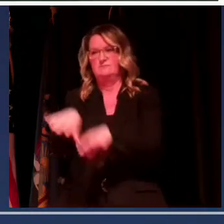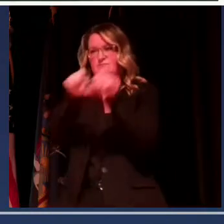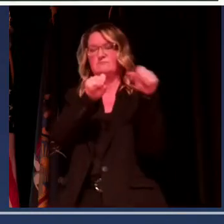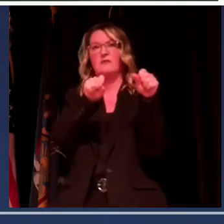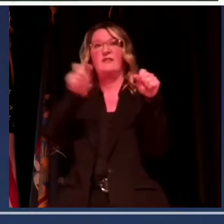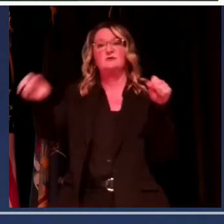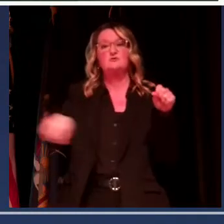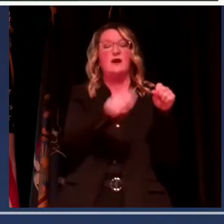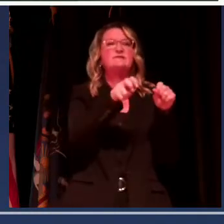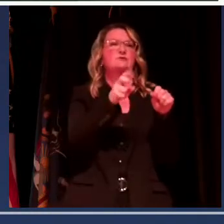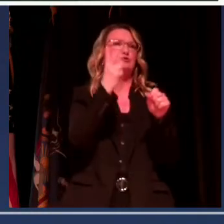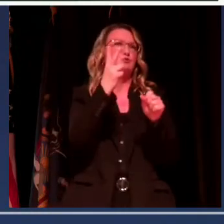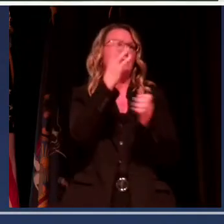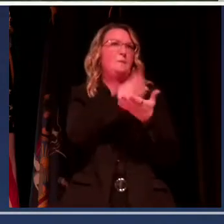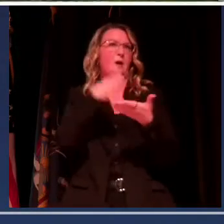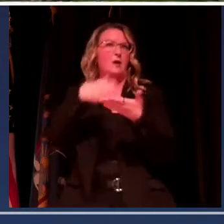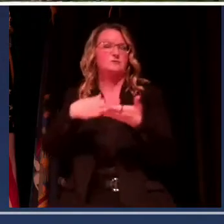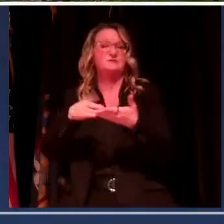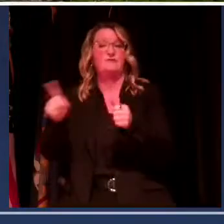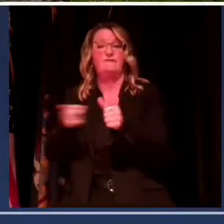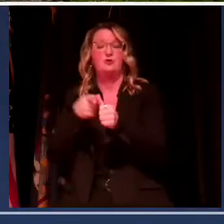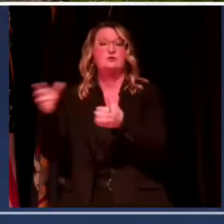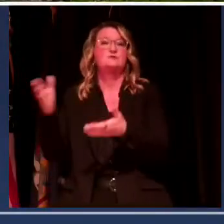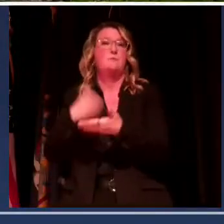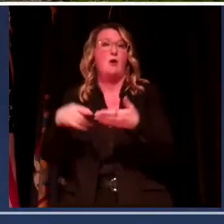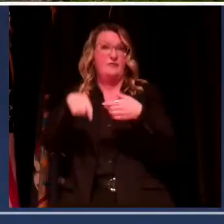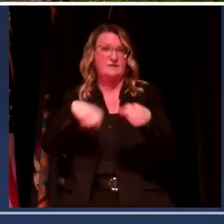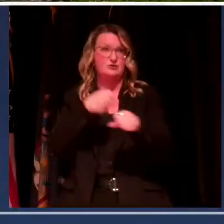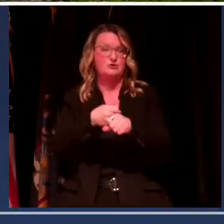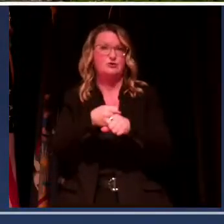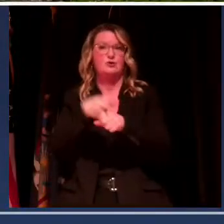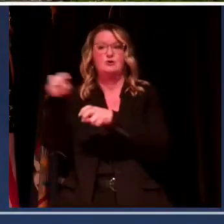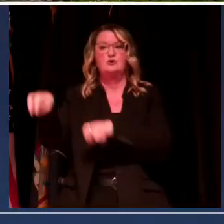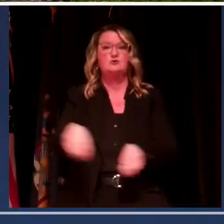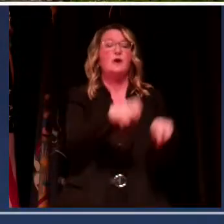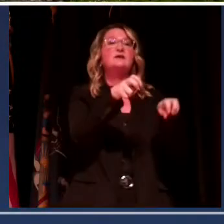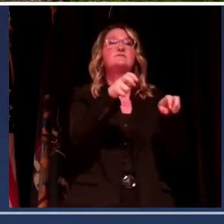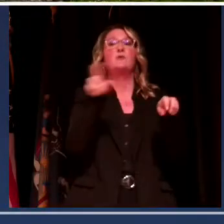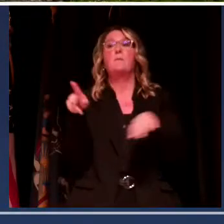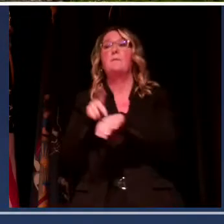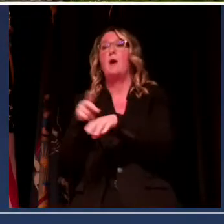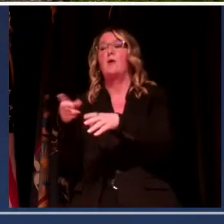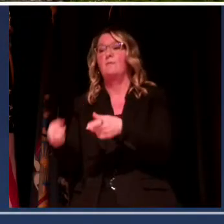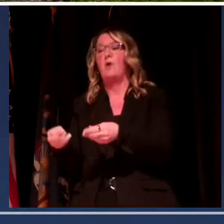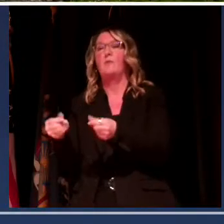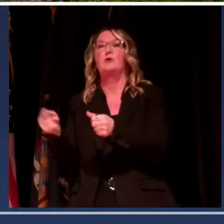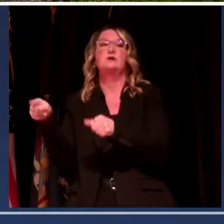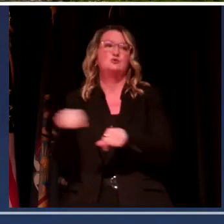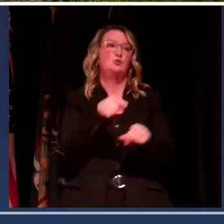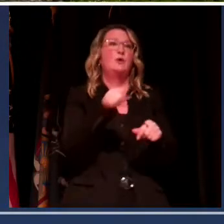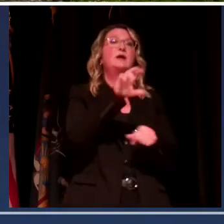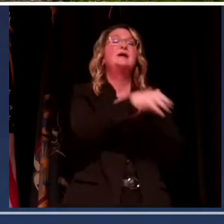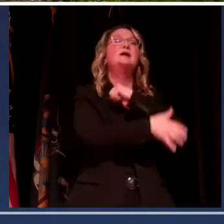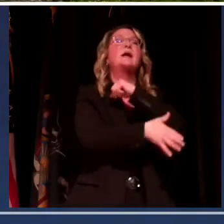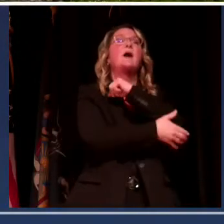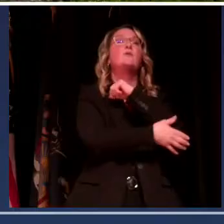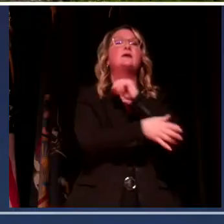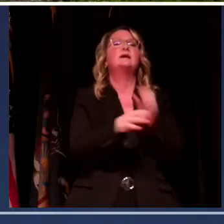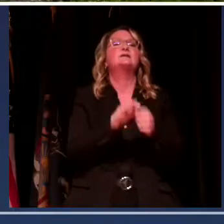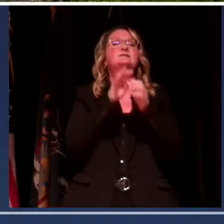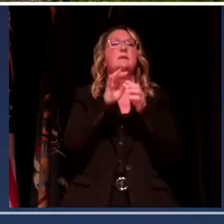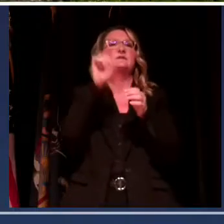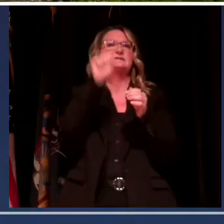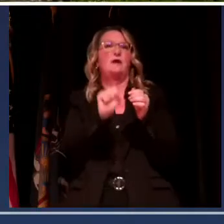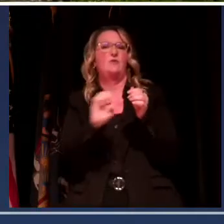place in 2 phases. Phase 1, this year, transfer the park property from the town of Amherst to Erie County, except the southeastern